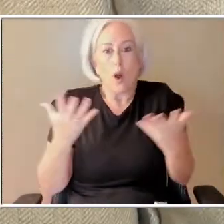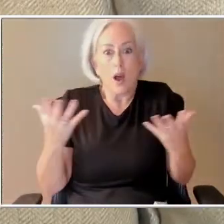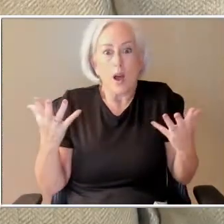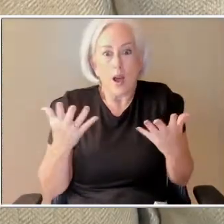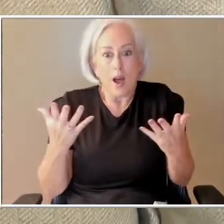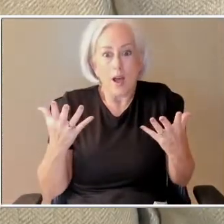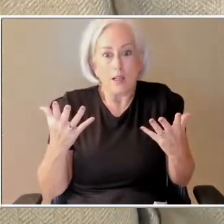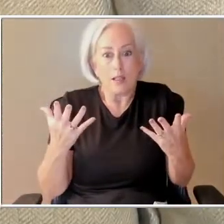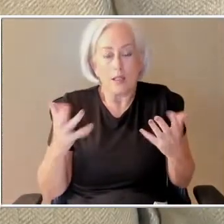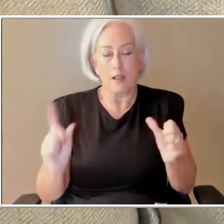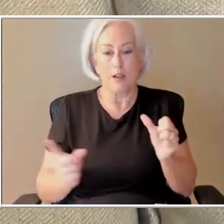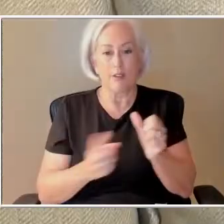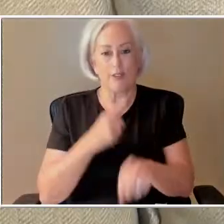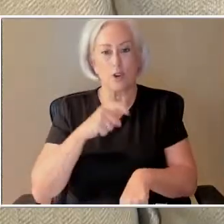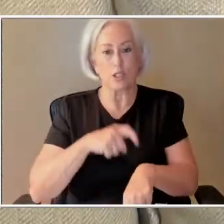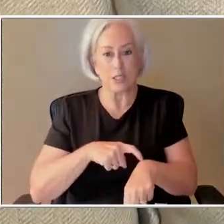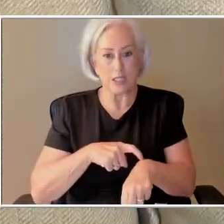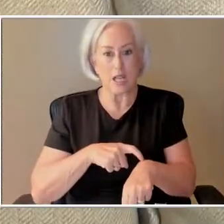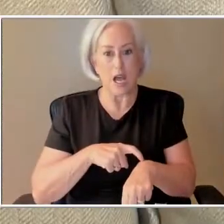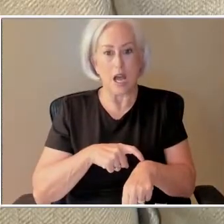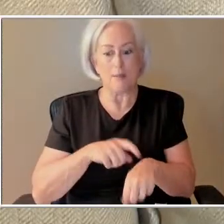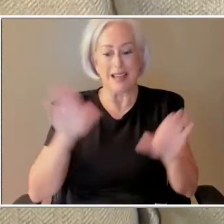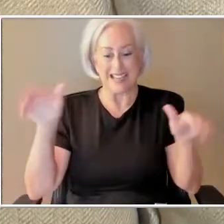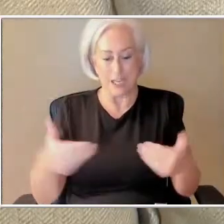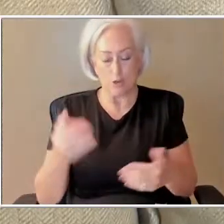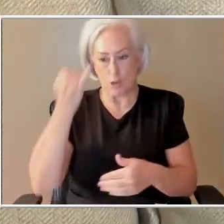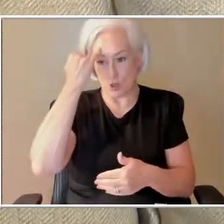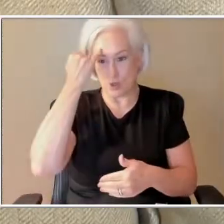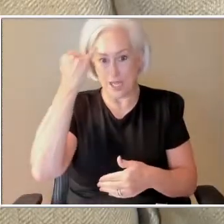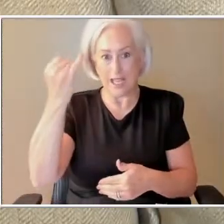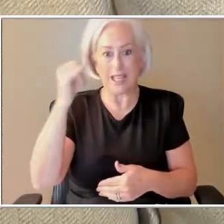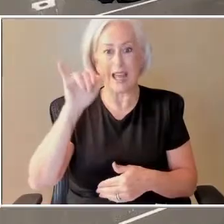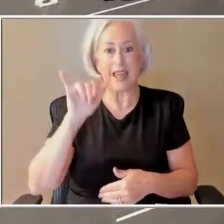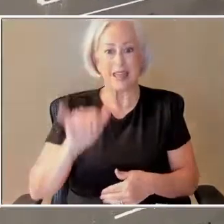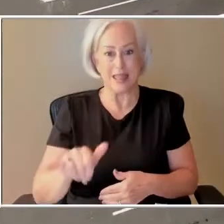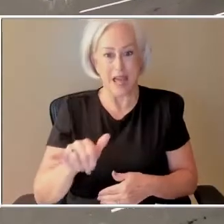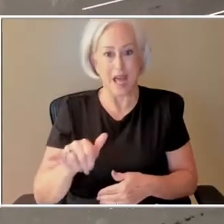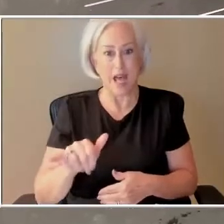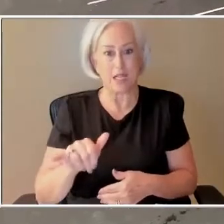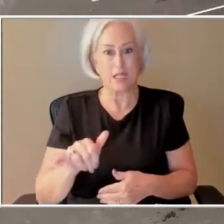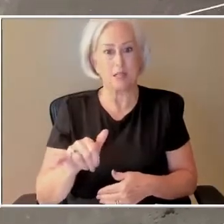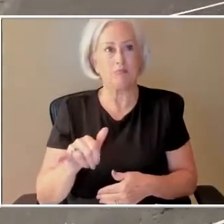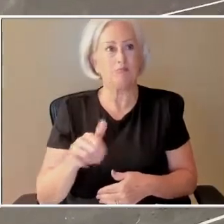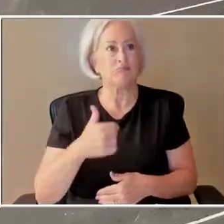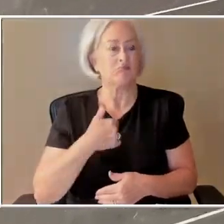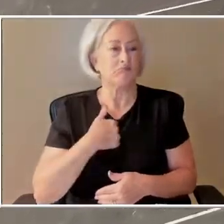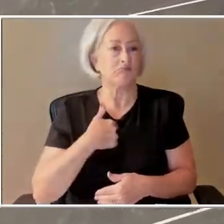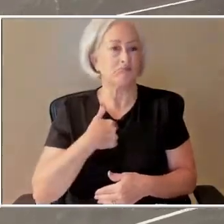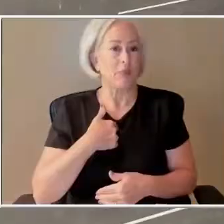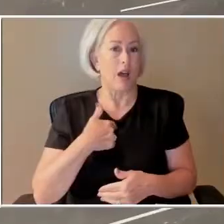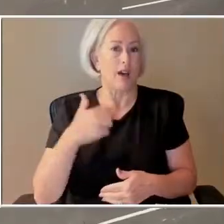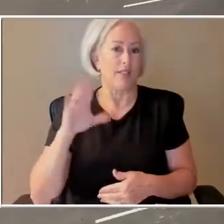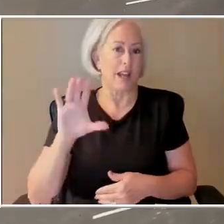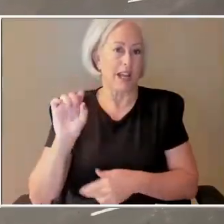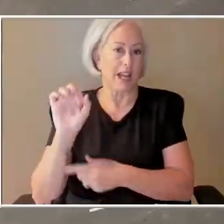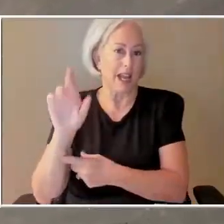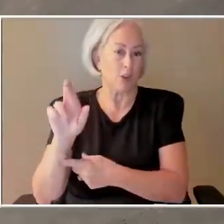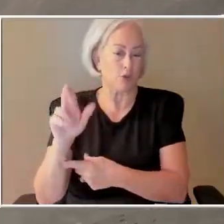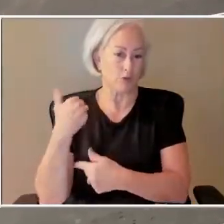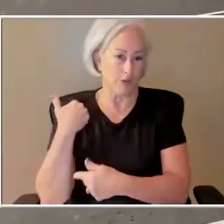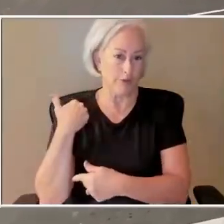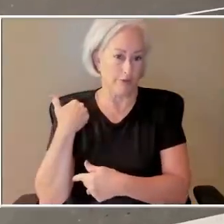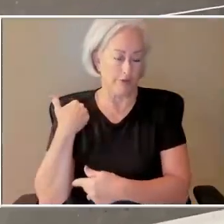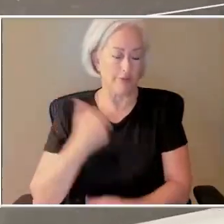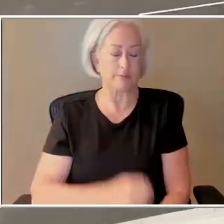been really introduced to the idea that we're dealing with cancer. Specifically,